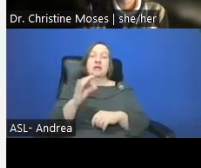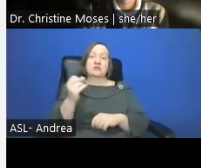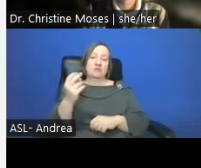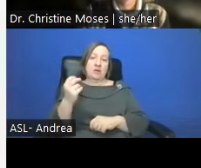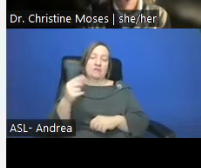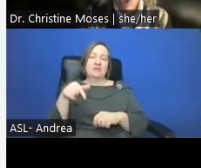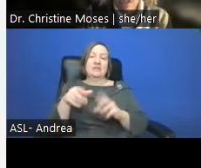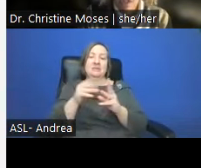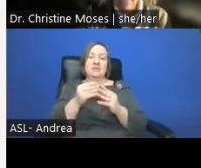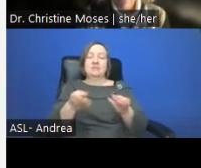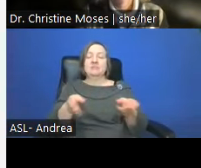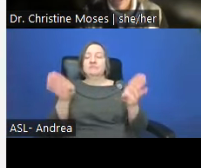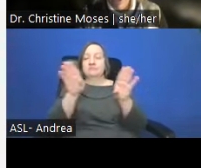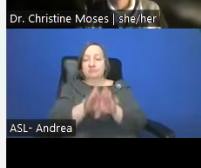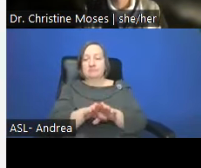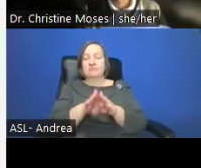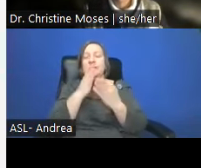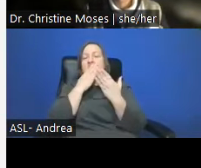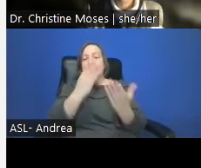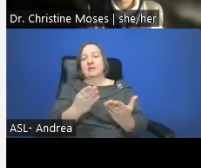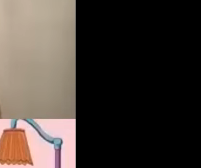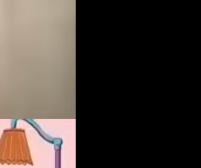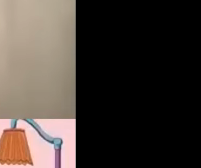this meeting is adjourned. Thank you.